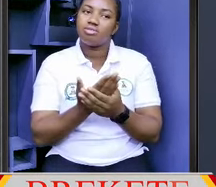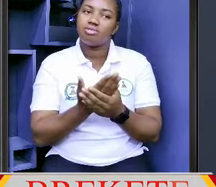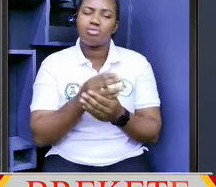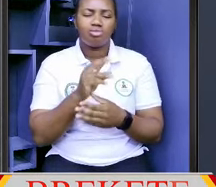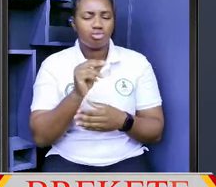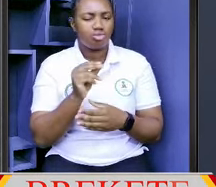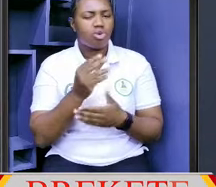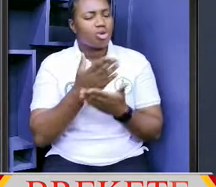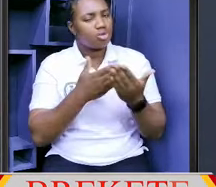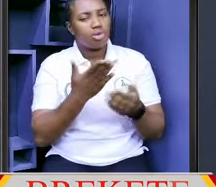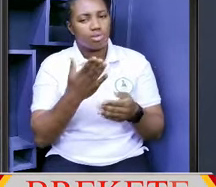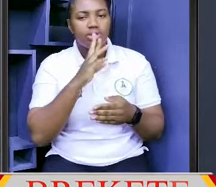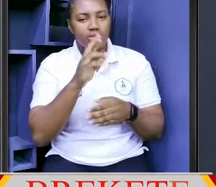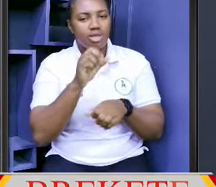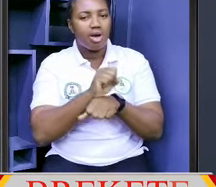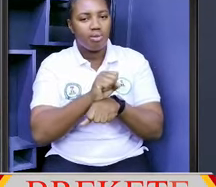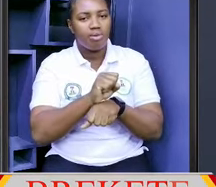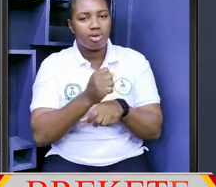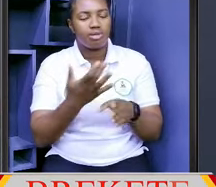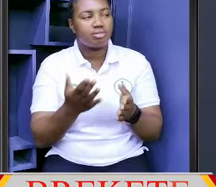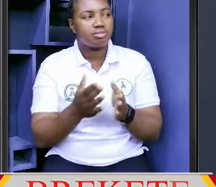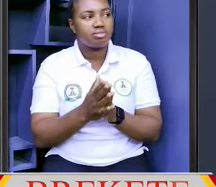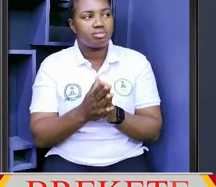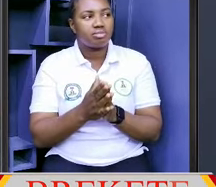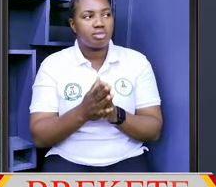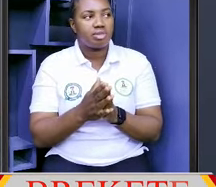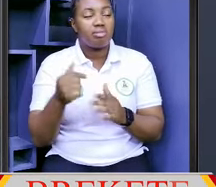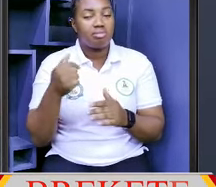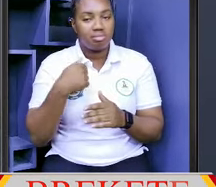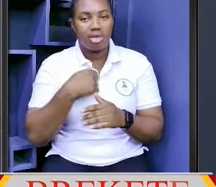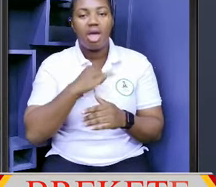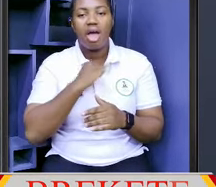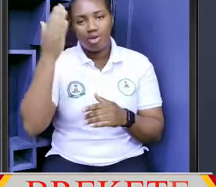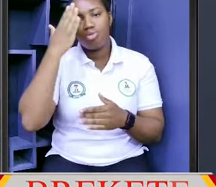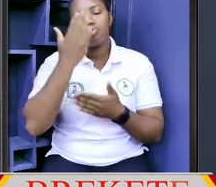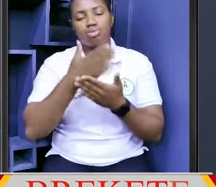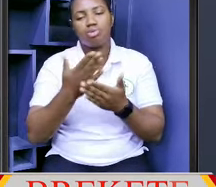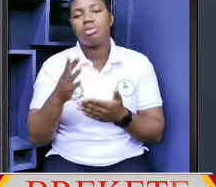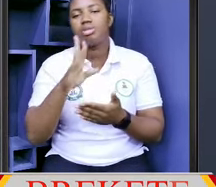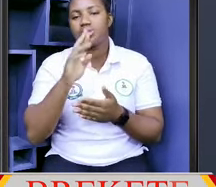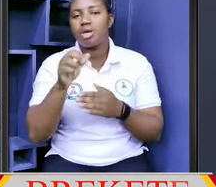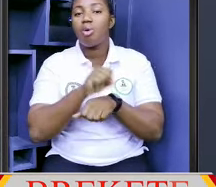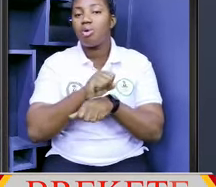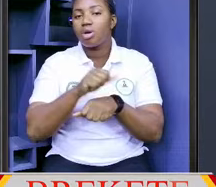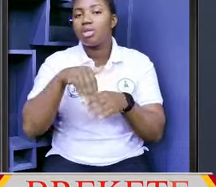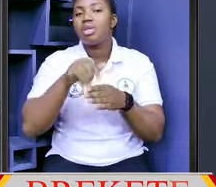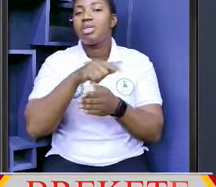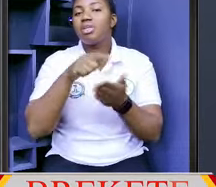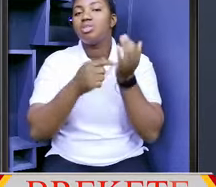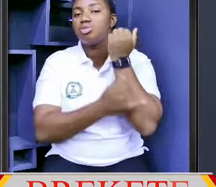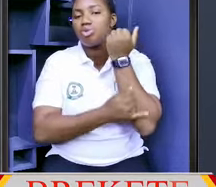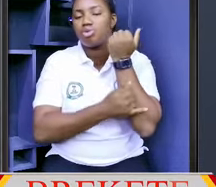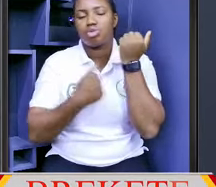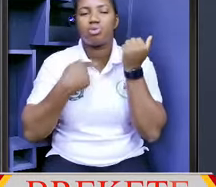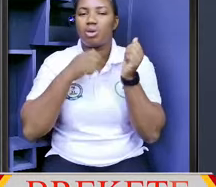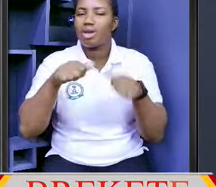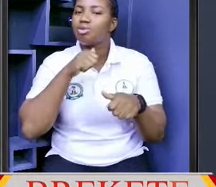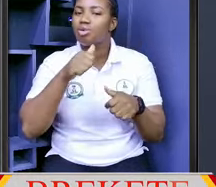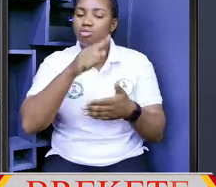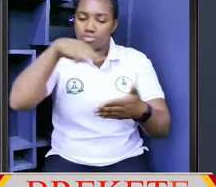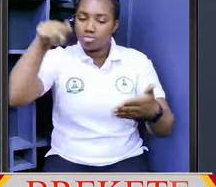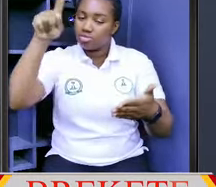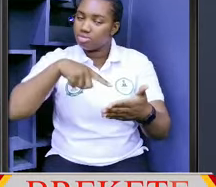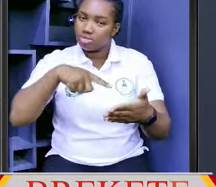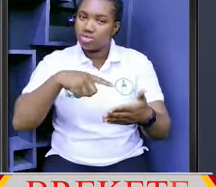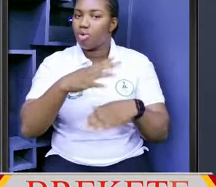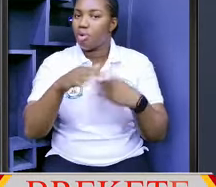working. Some things, me, I know some things are working in this country. We cannot rule out. But